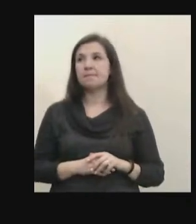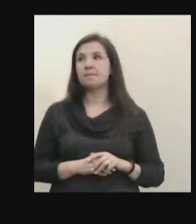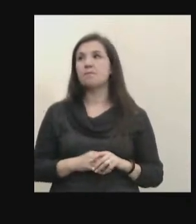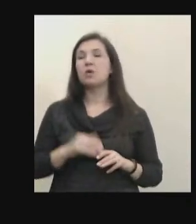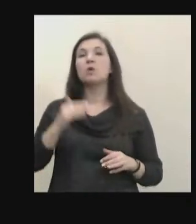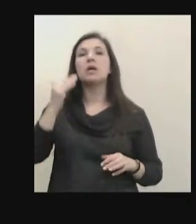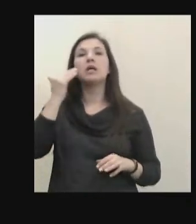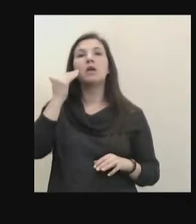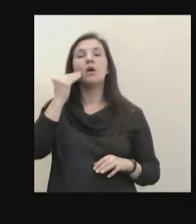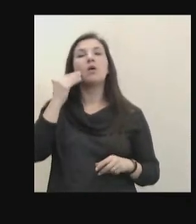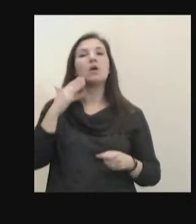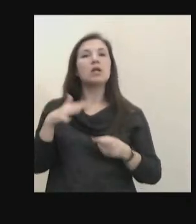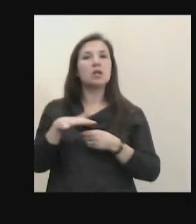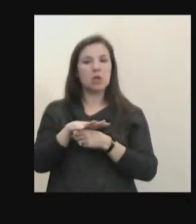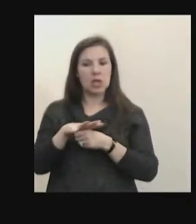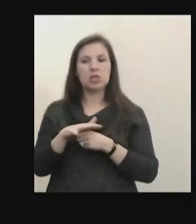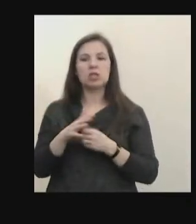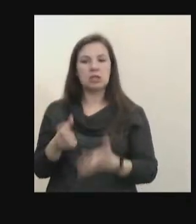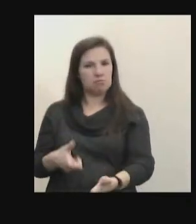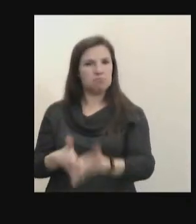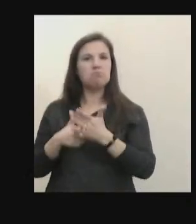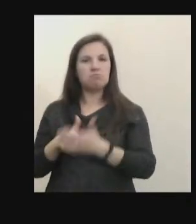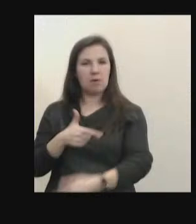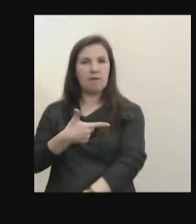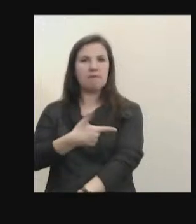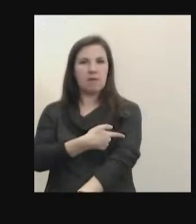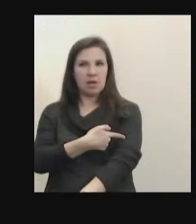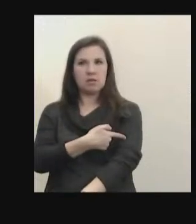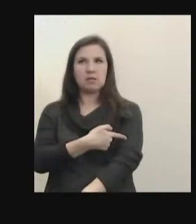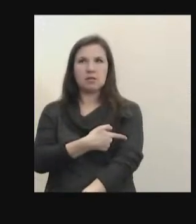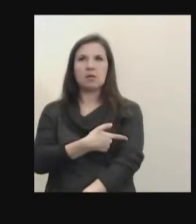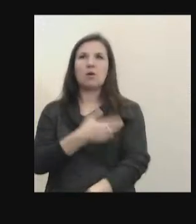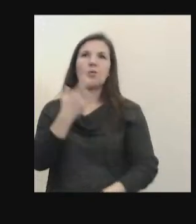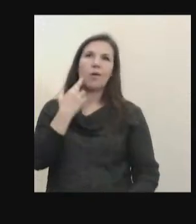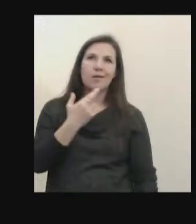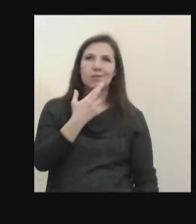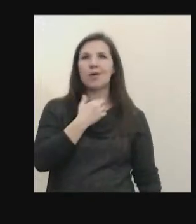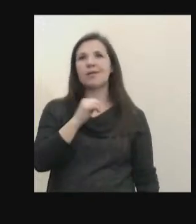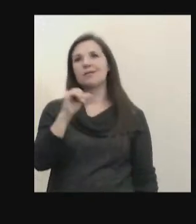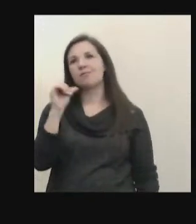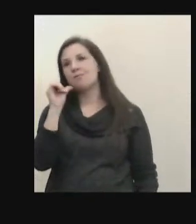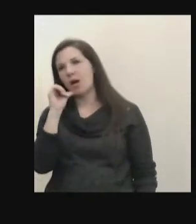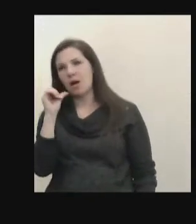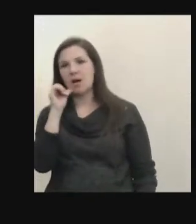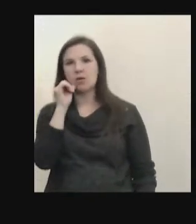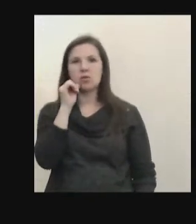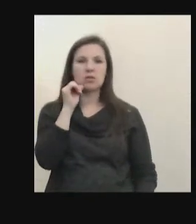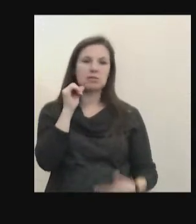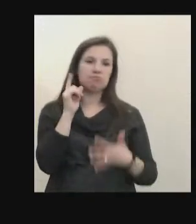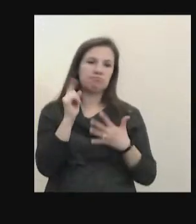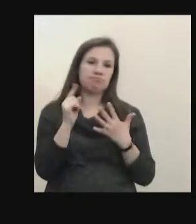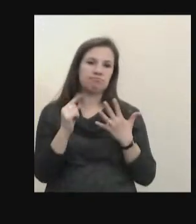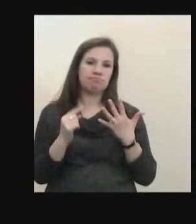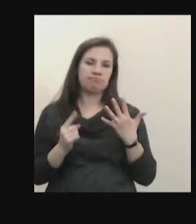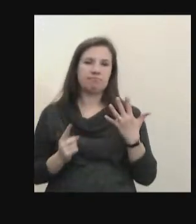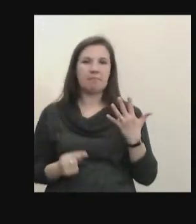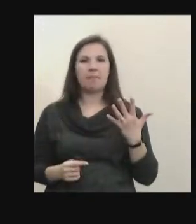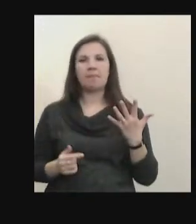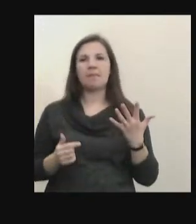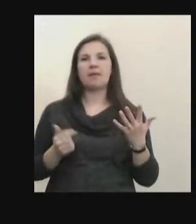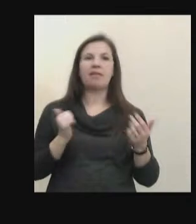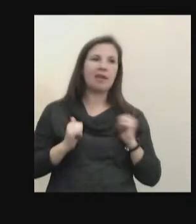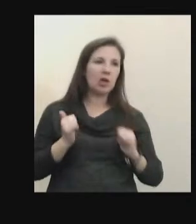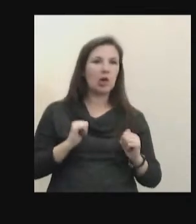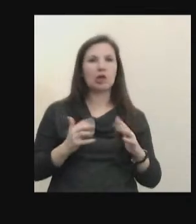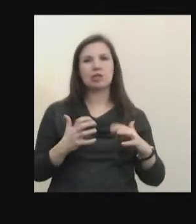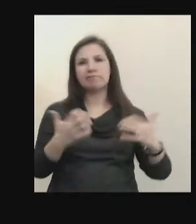locations that have the vax mandate, for restaurants, bars, and other types of similar locations, theaters, that they